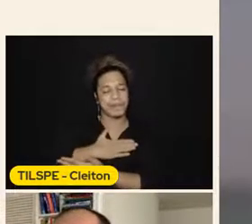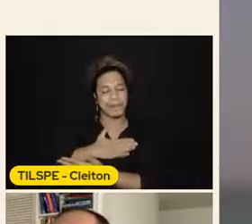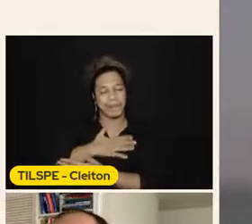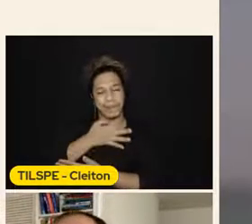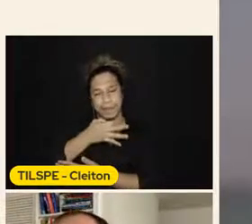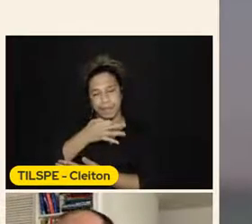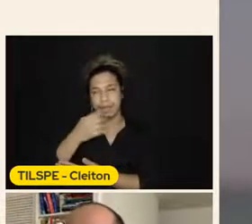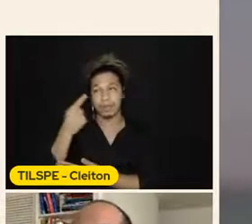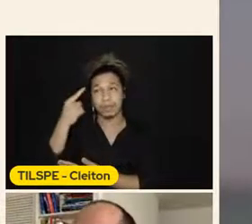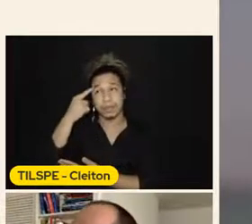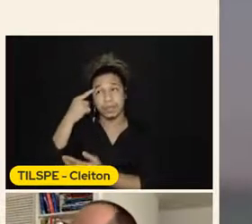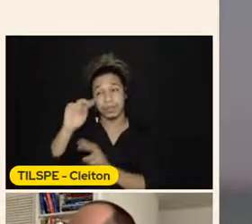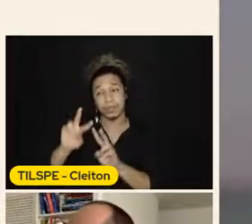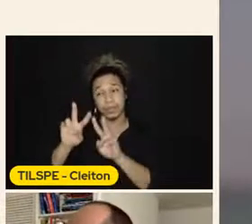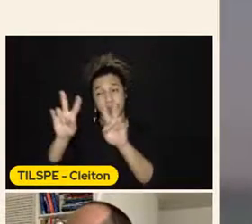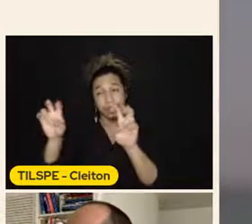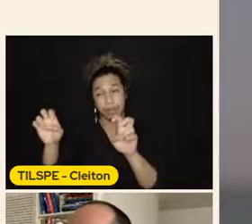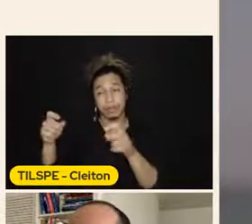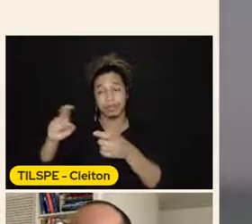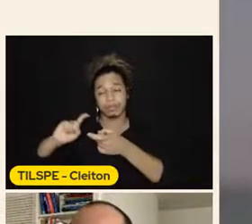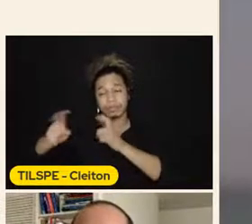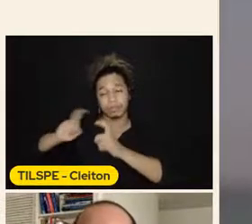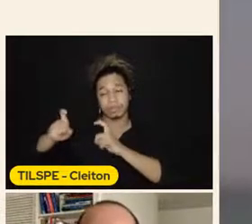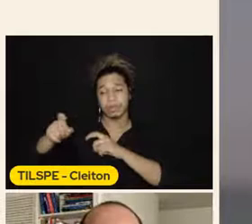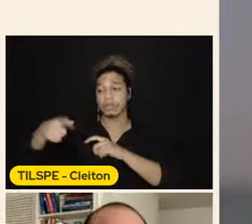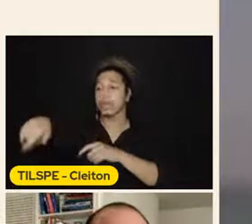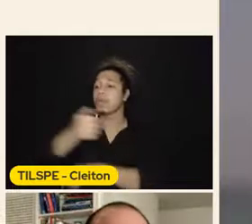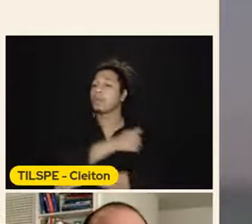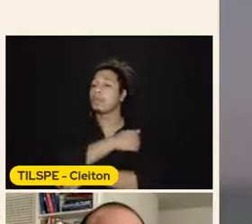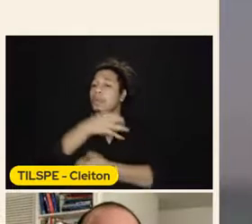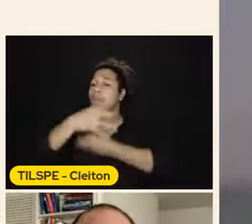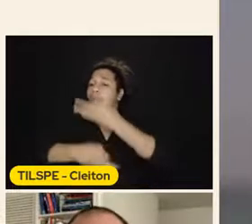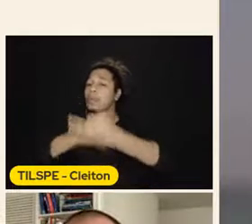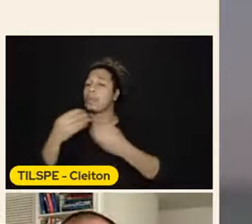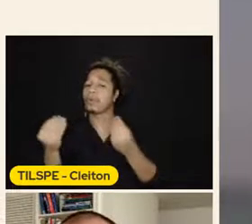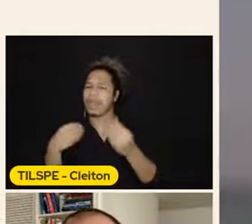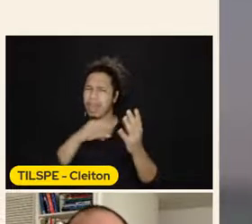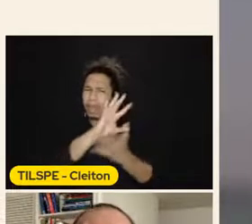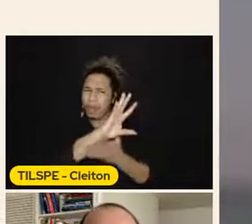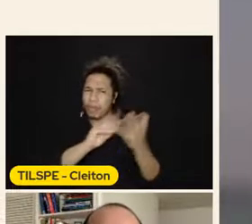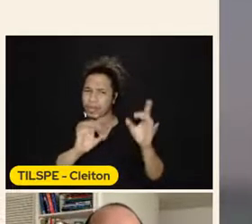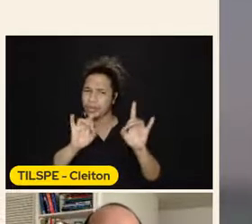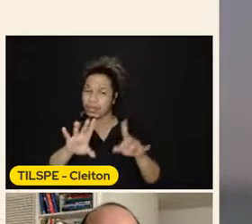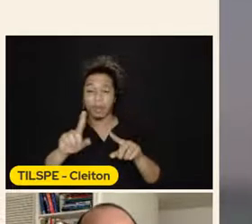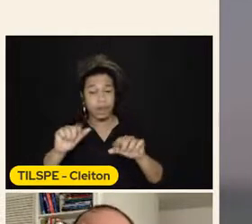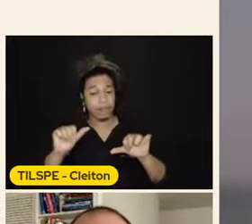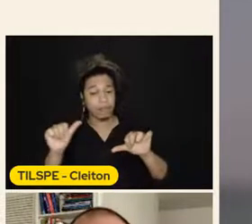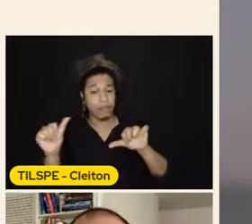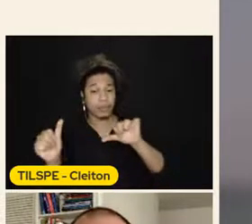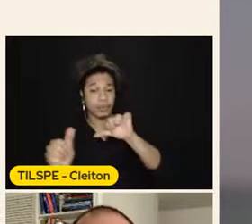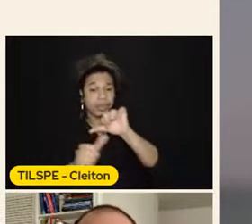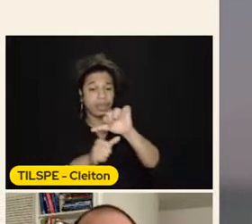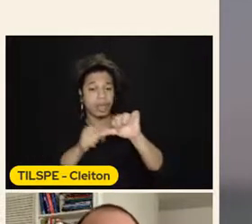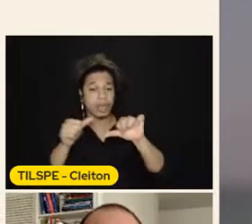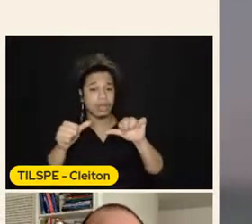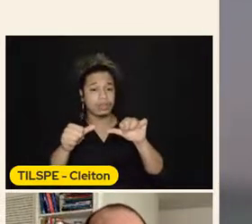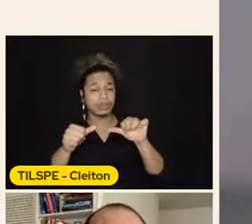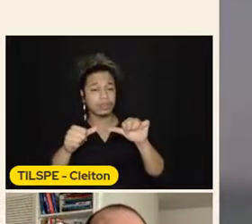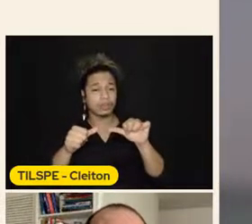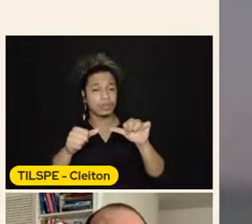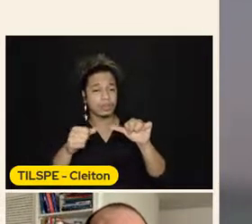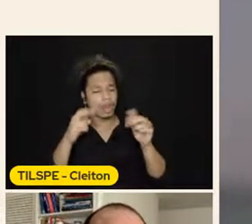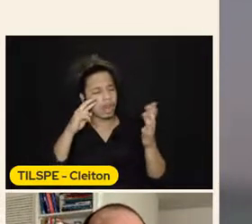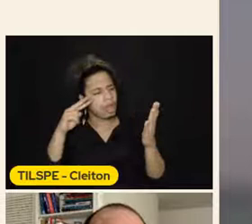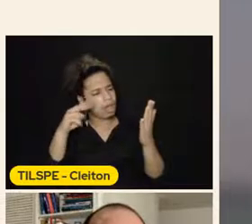about and how students can position themselves. She was not just copying, she was actually transforming, redesigning what she